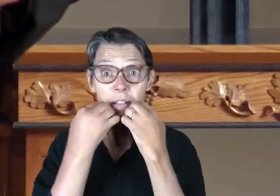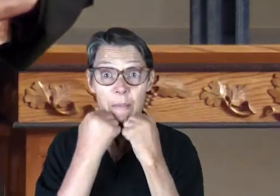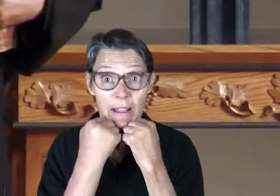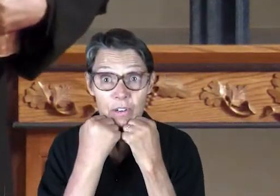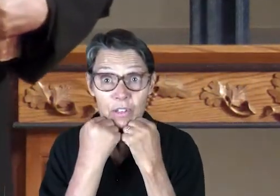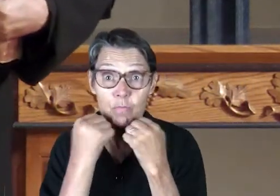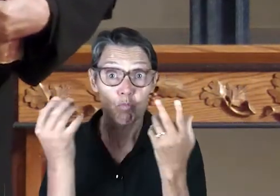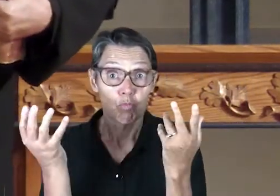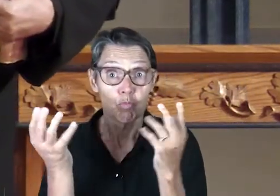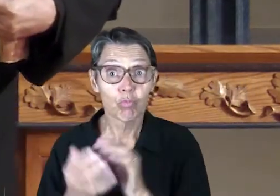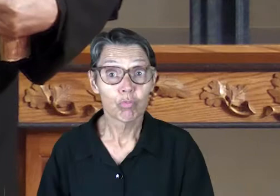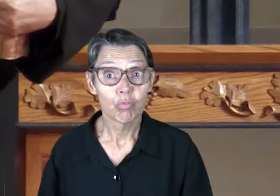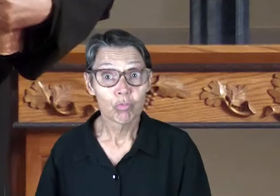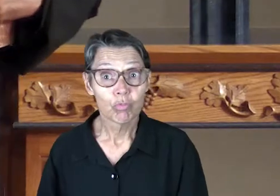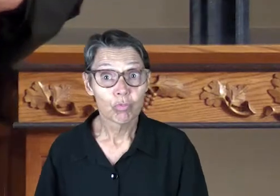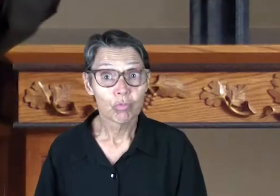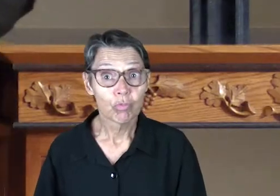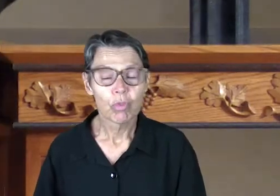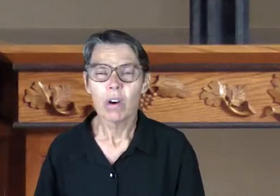Lives Matter thing.